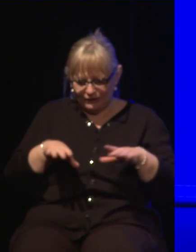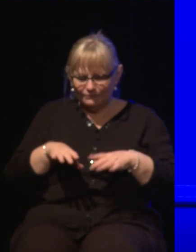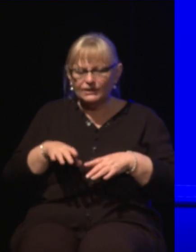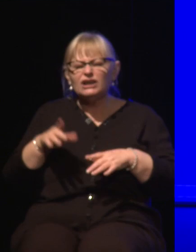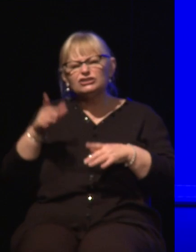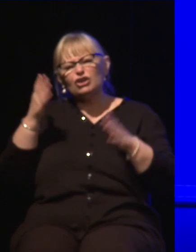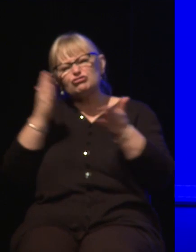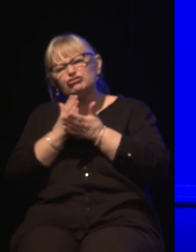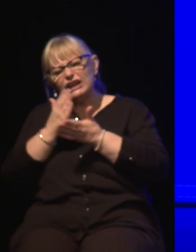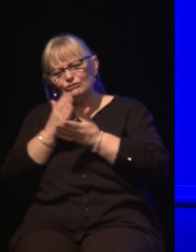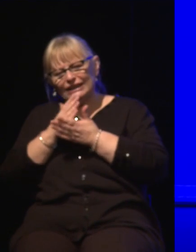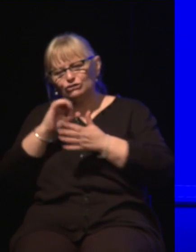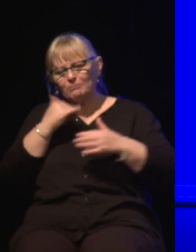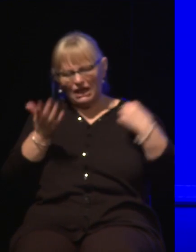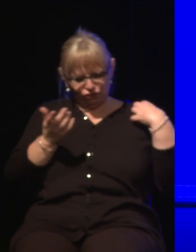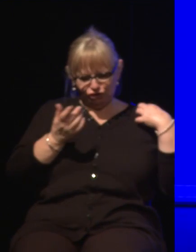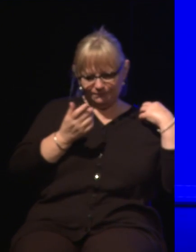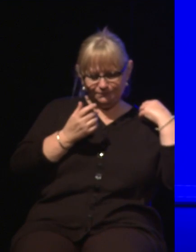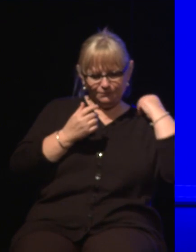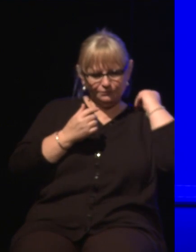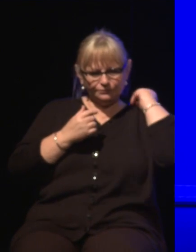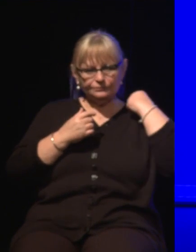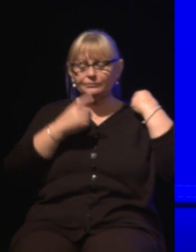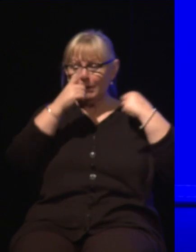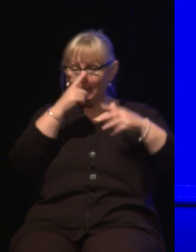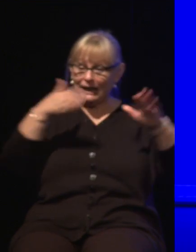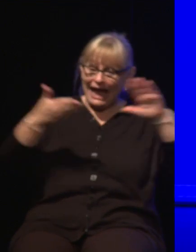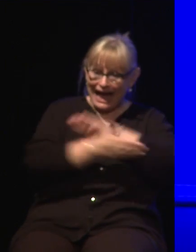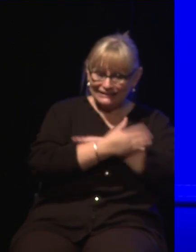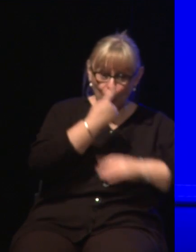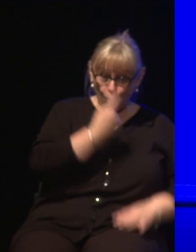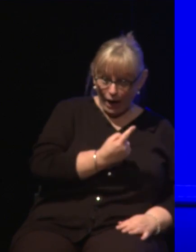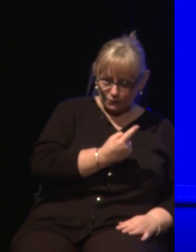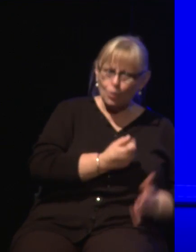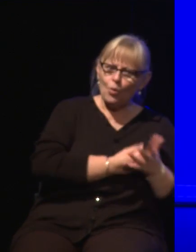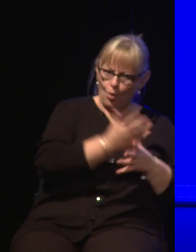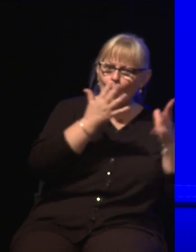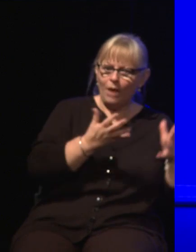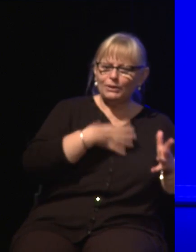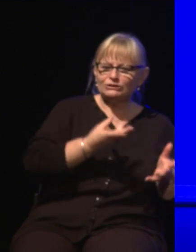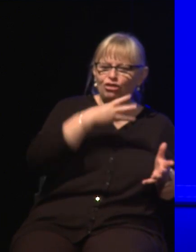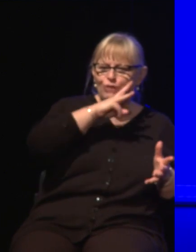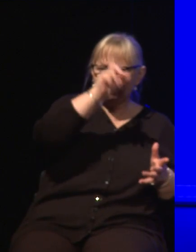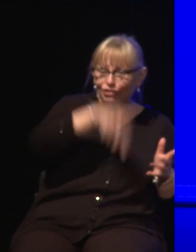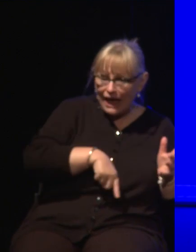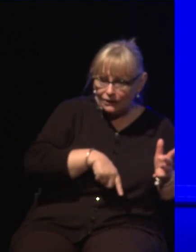about significant numbers on people under the age of 1. There are about 300,000